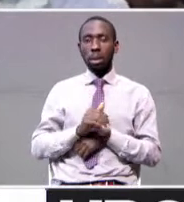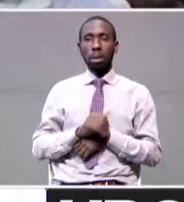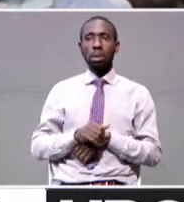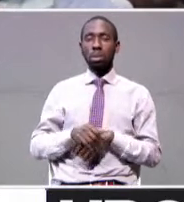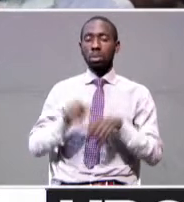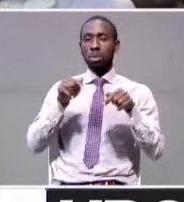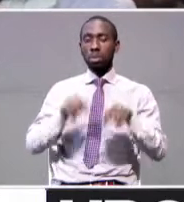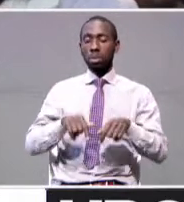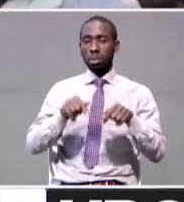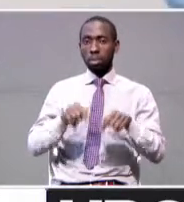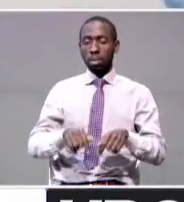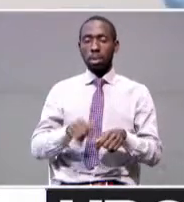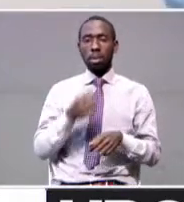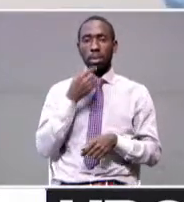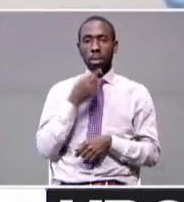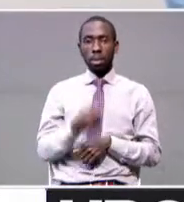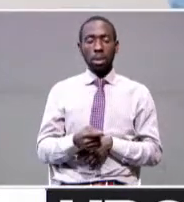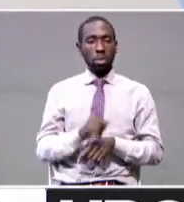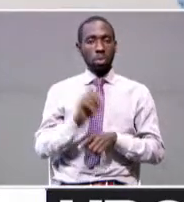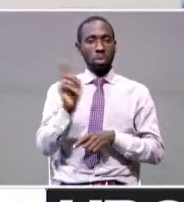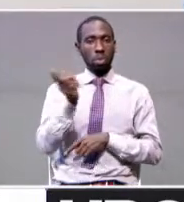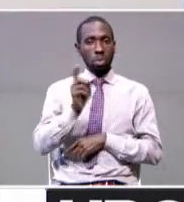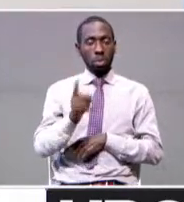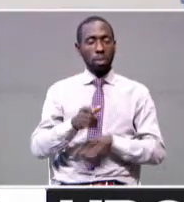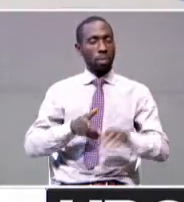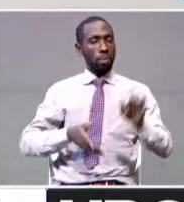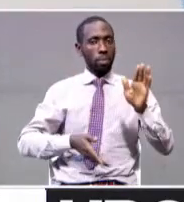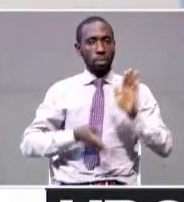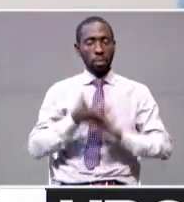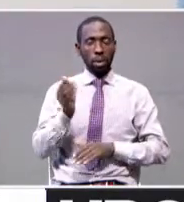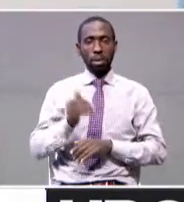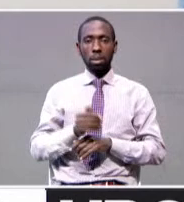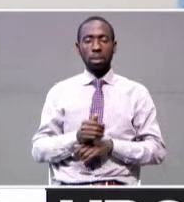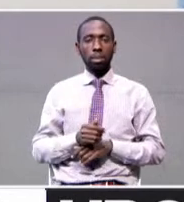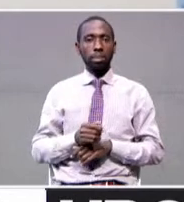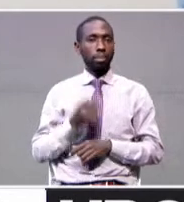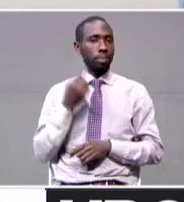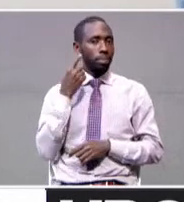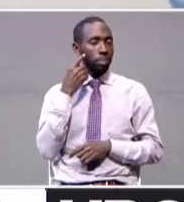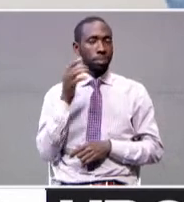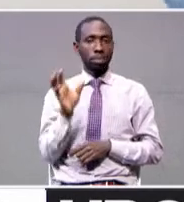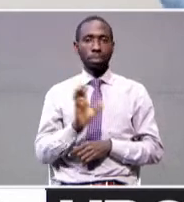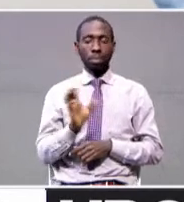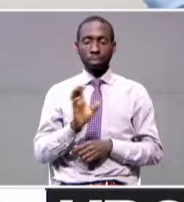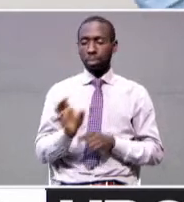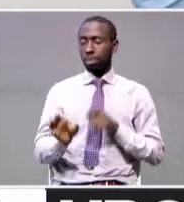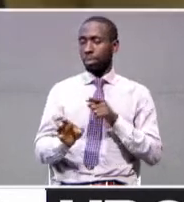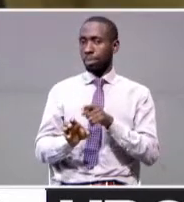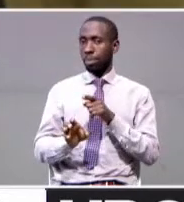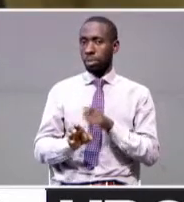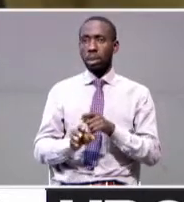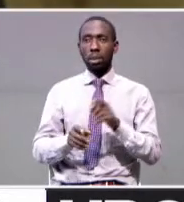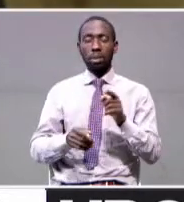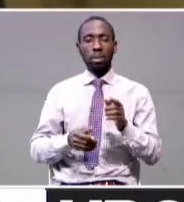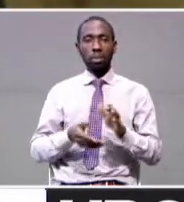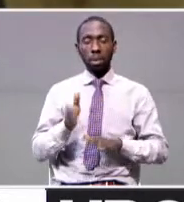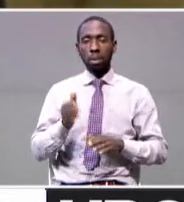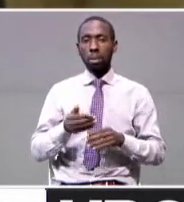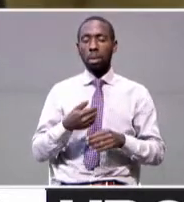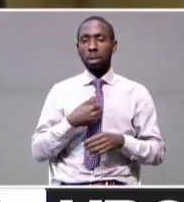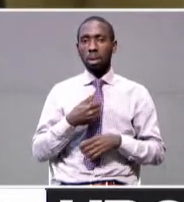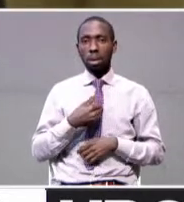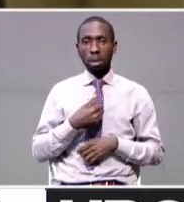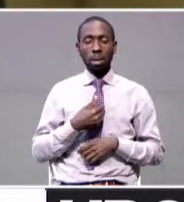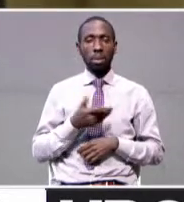lutuula Paalamenti olwaleero n'asaba abeewo okwanguya mu kuwuliriza emisango egivunaanibwa bano kibasobozesa okufuna obwenkanya.